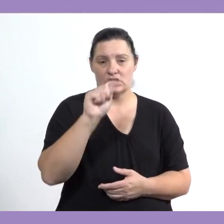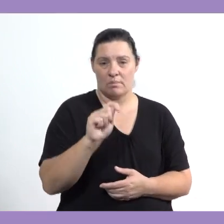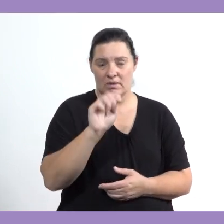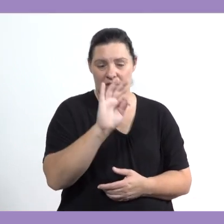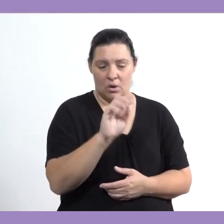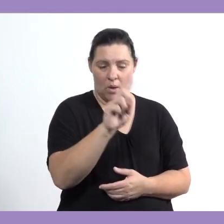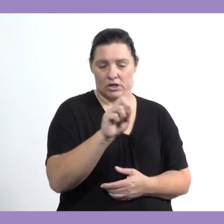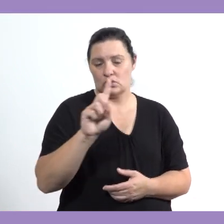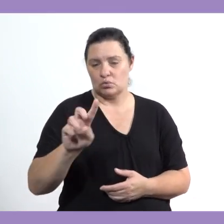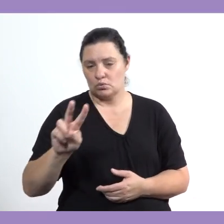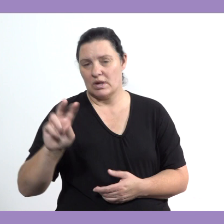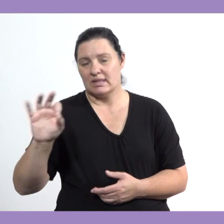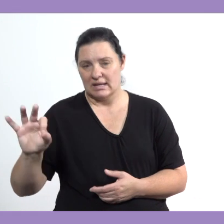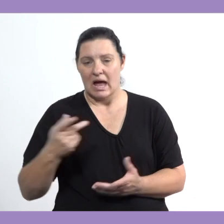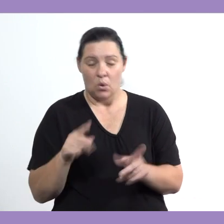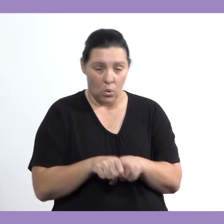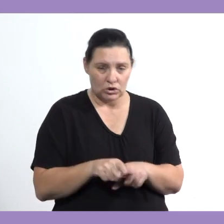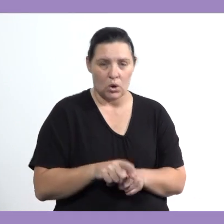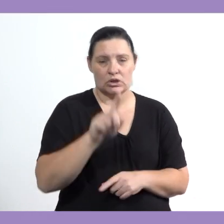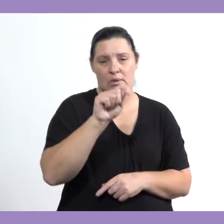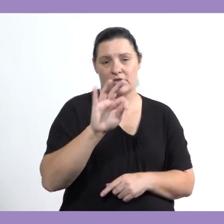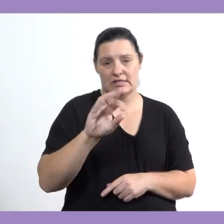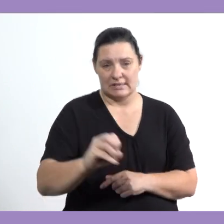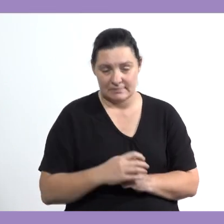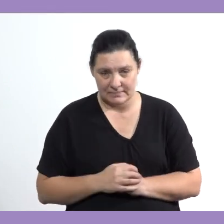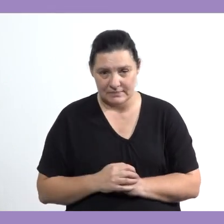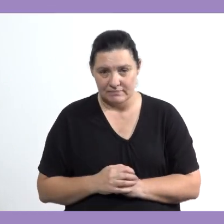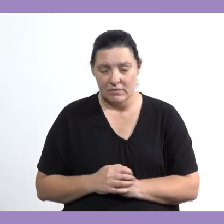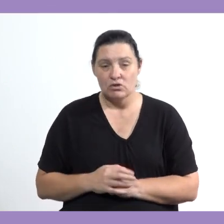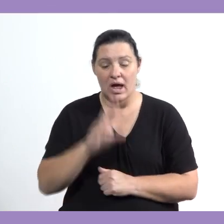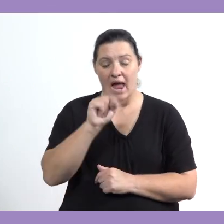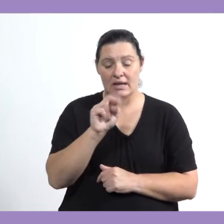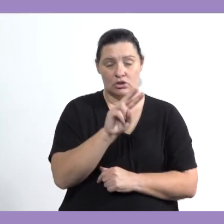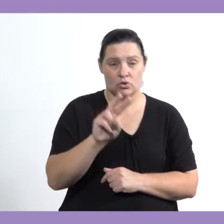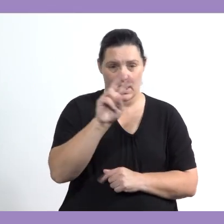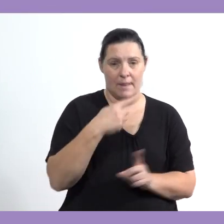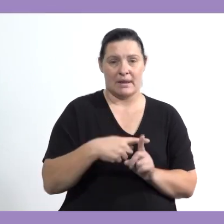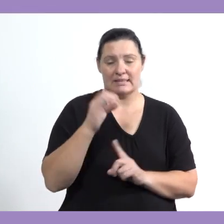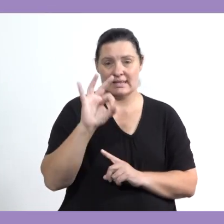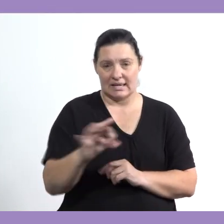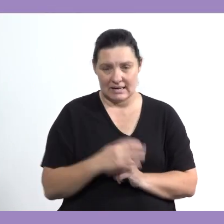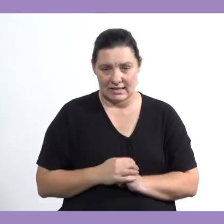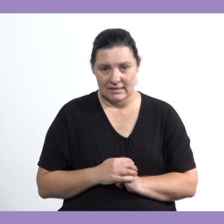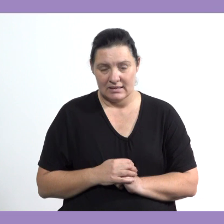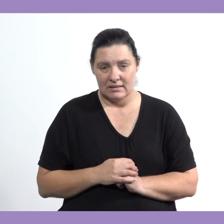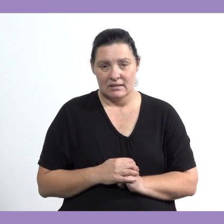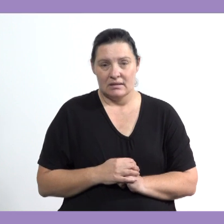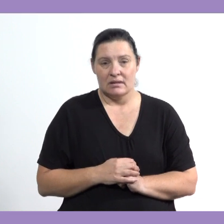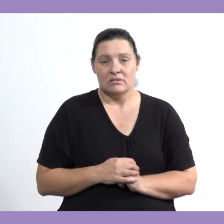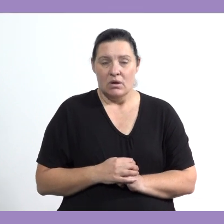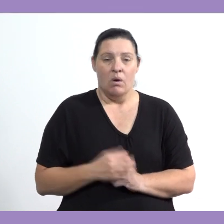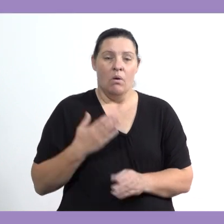first 3 terms as well as the 30th term. So we have the n squared plus 3.